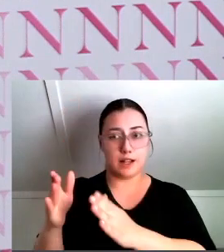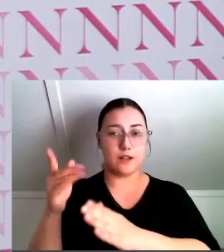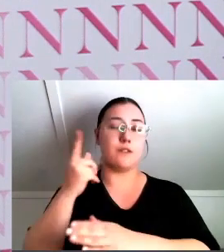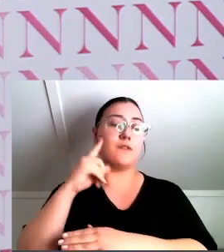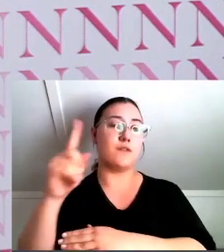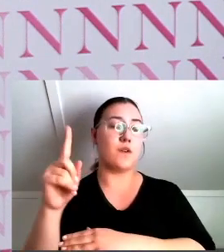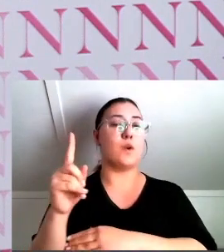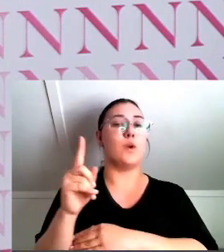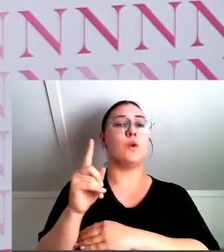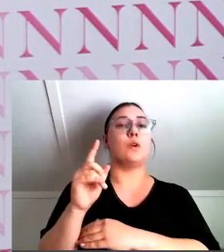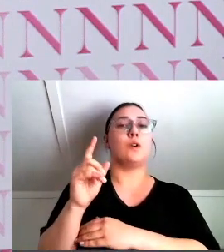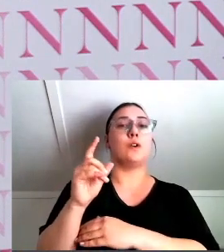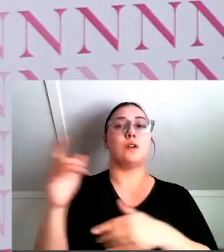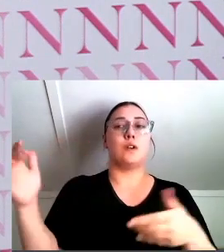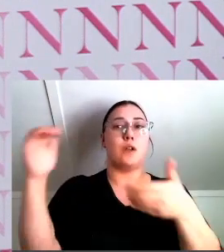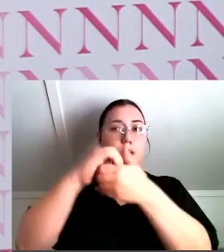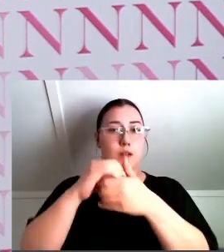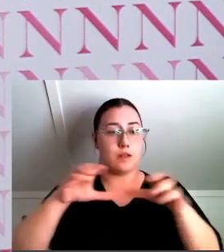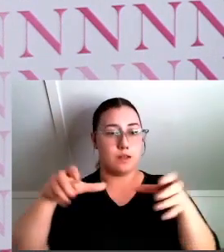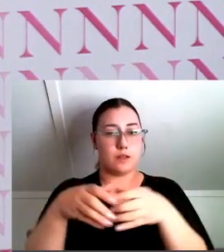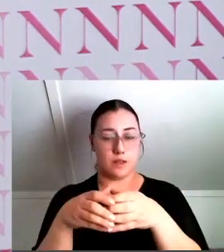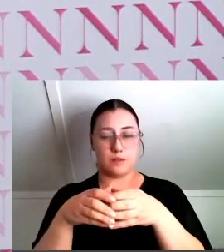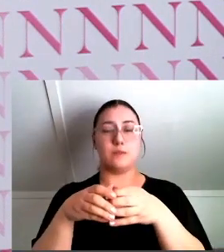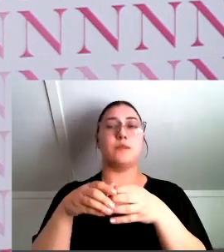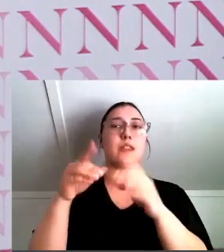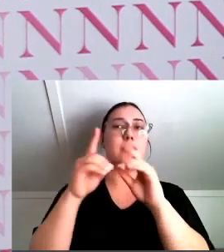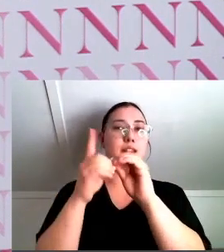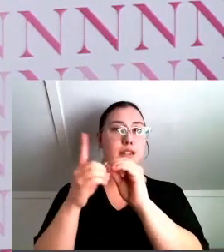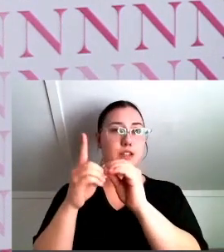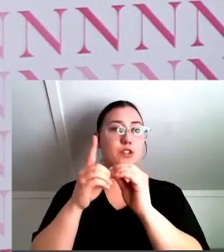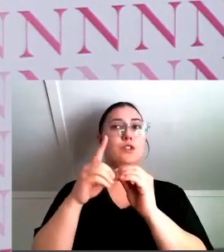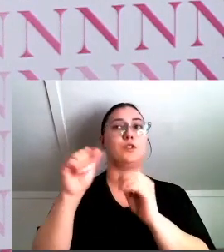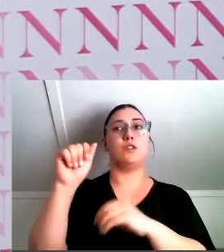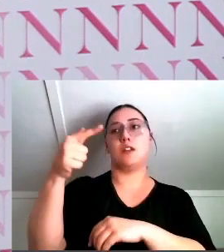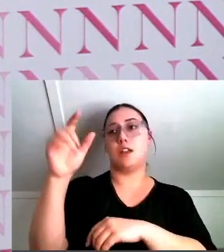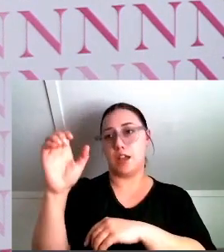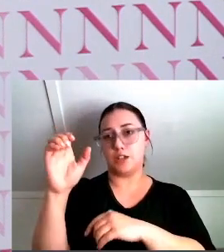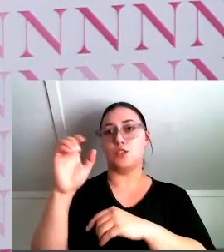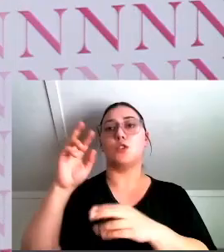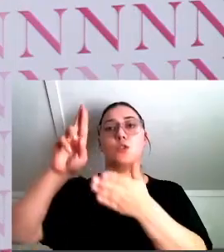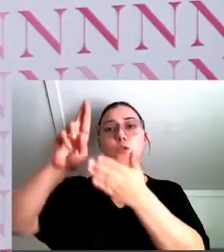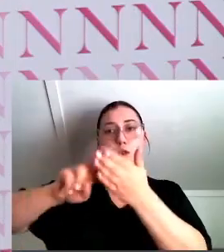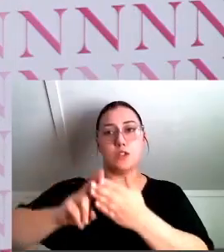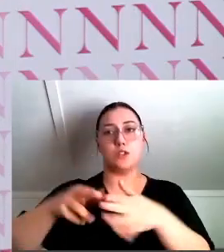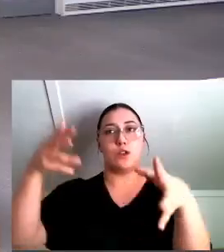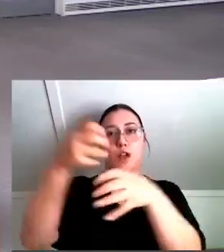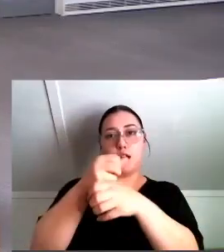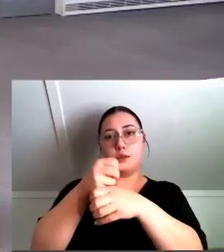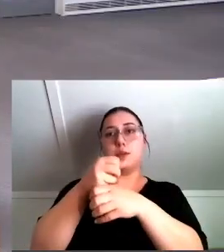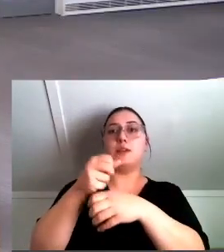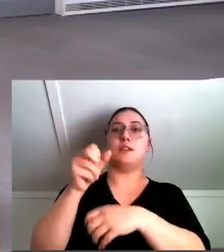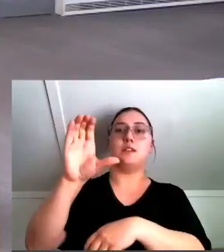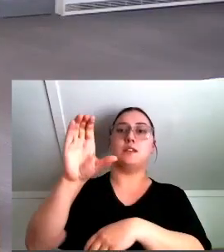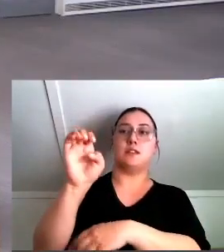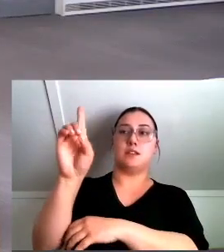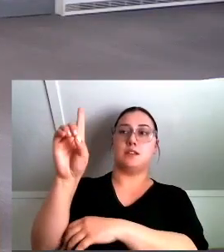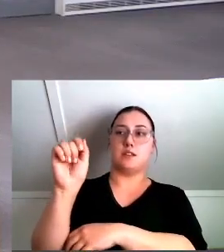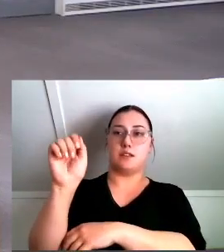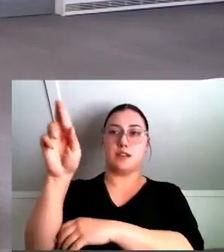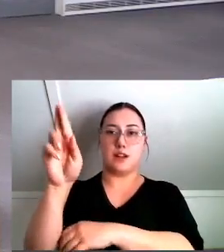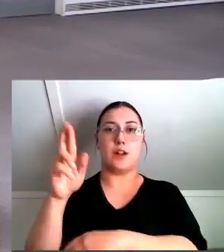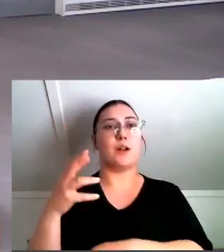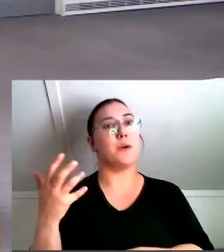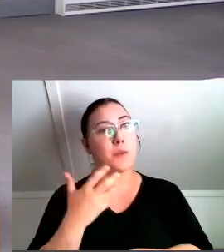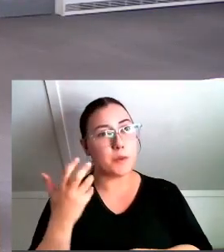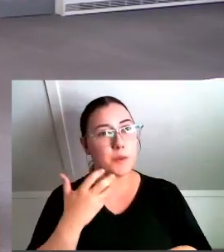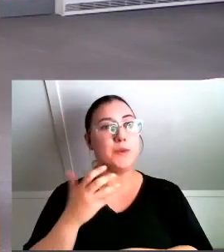Diversity in the Digital Age Research, or CEDAR. He makes me tired reading all of the many titles. We actually laughed